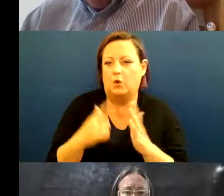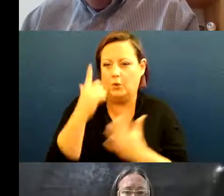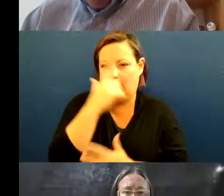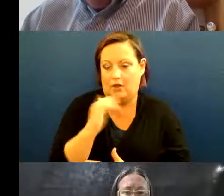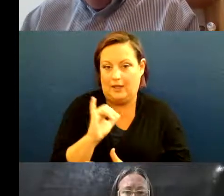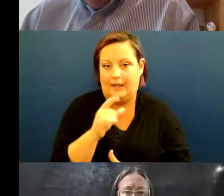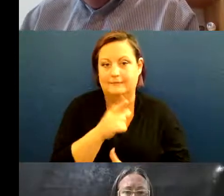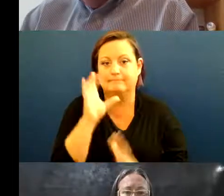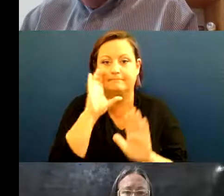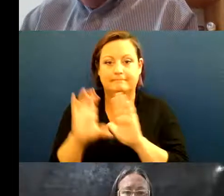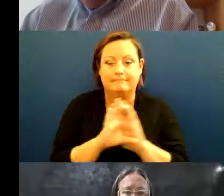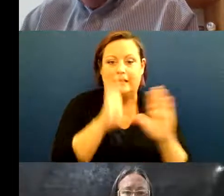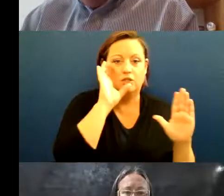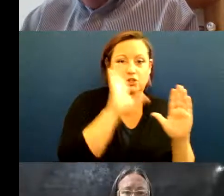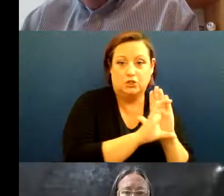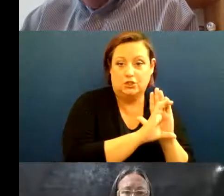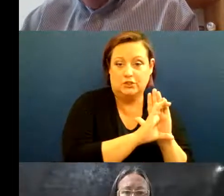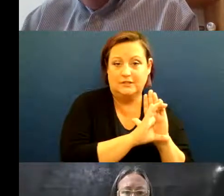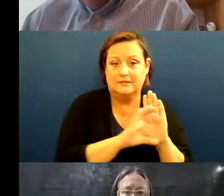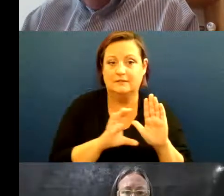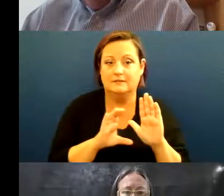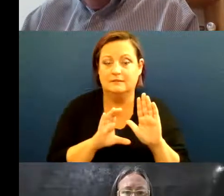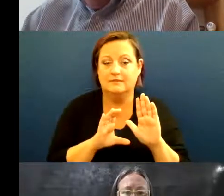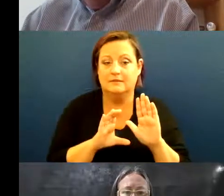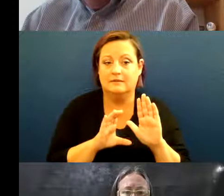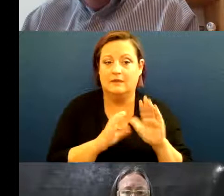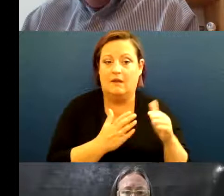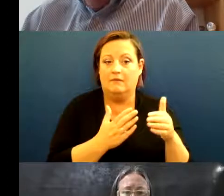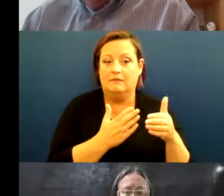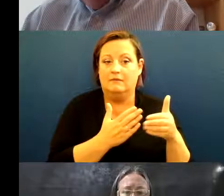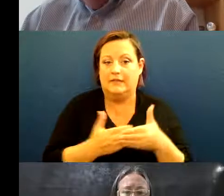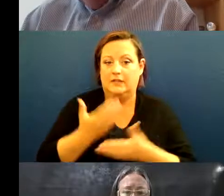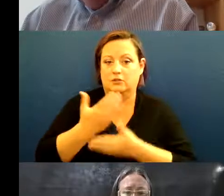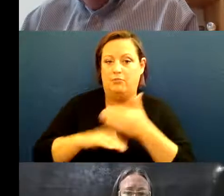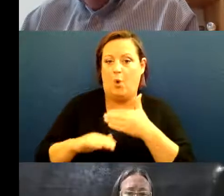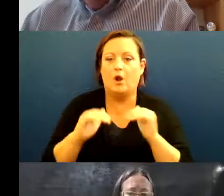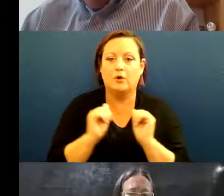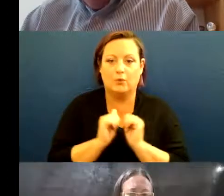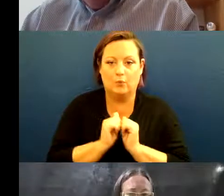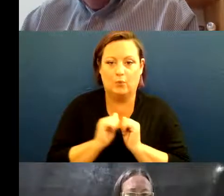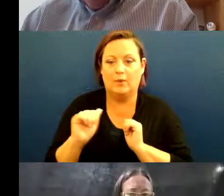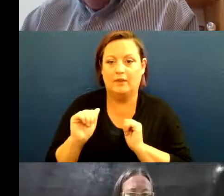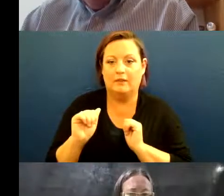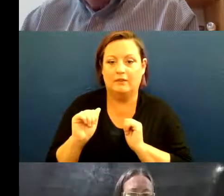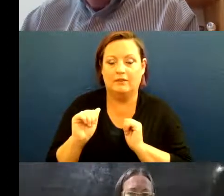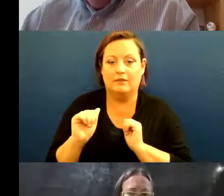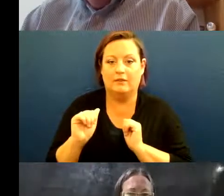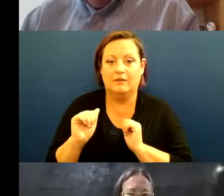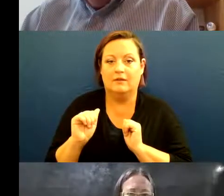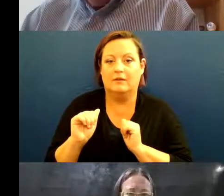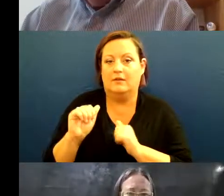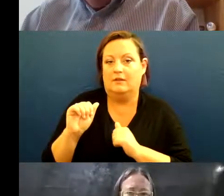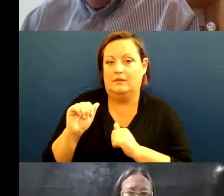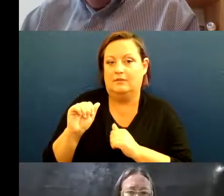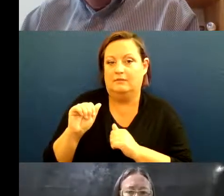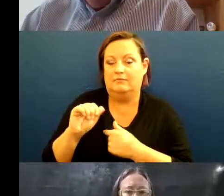of kids that are born with defects in their keratin genes. On the left,